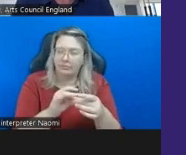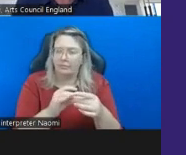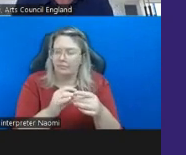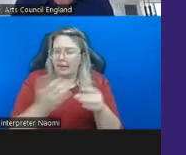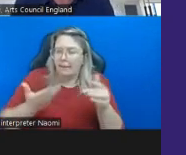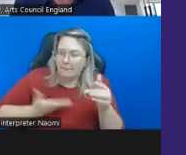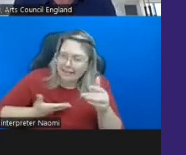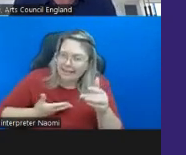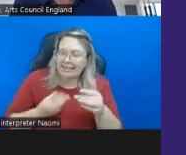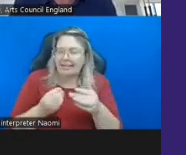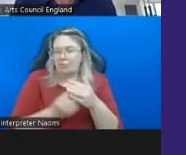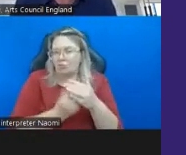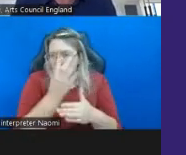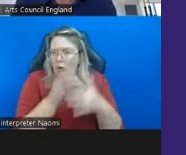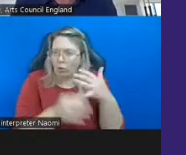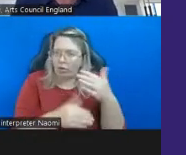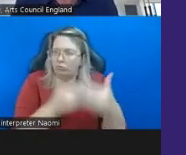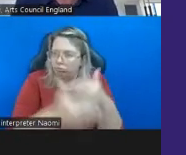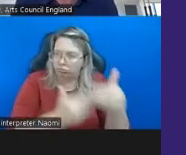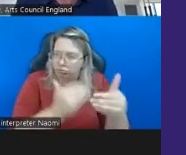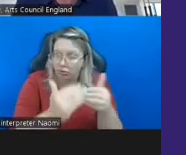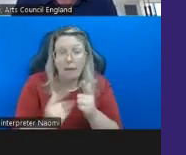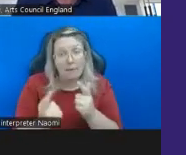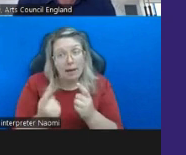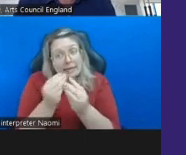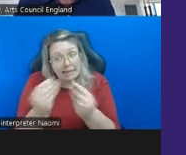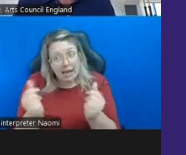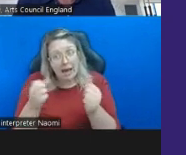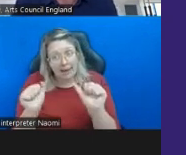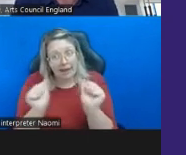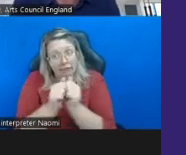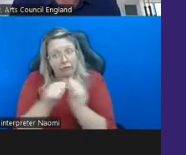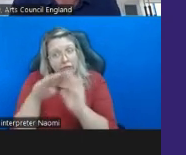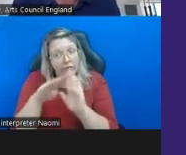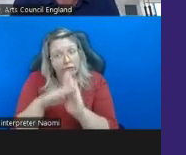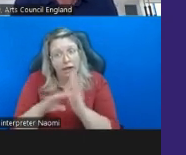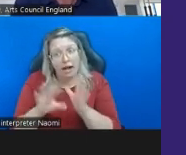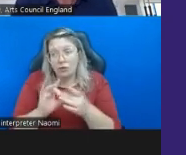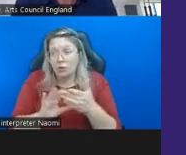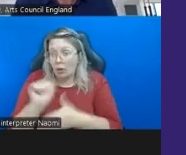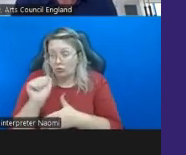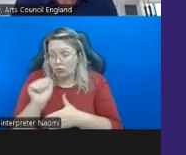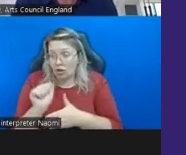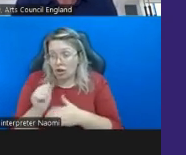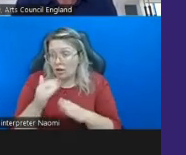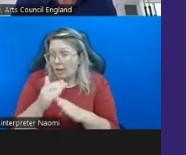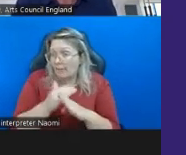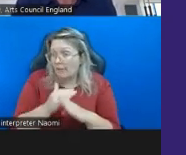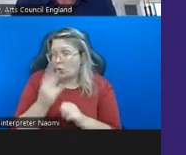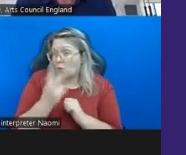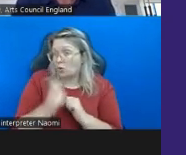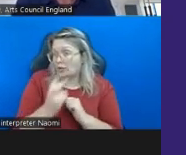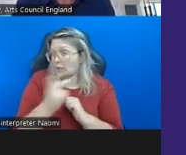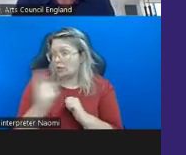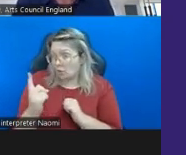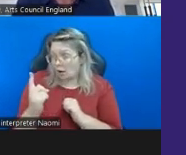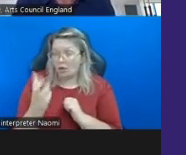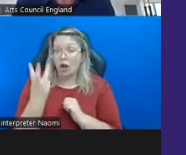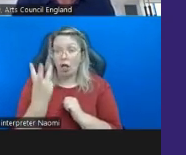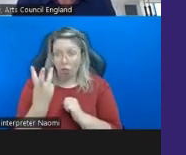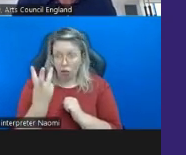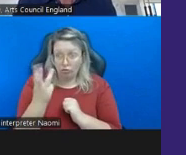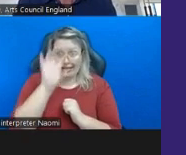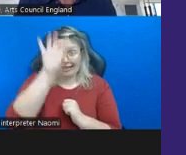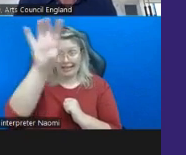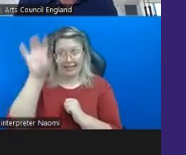So 3 of the deals that were struck before 2021 included culture. Tees Valley, Liverpool City region, and